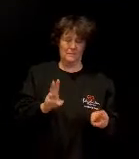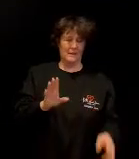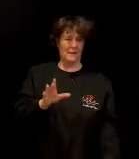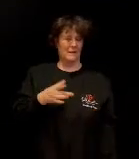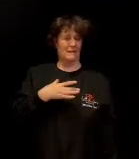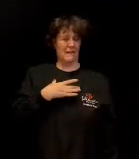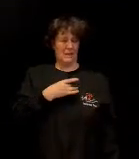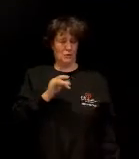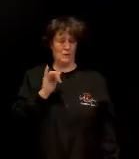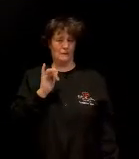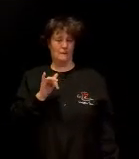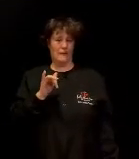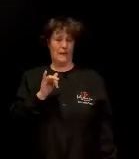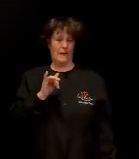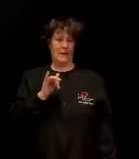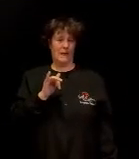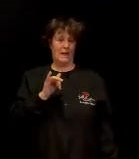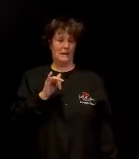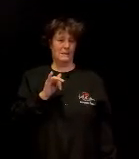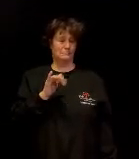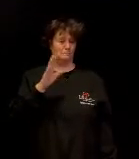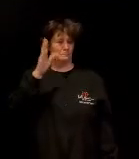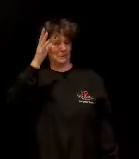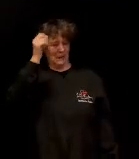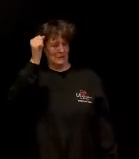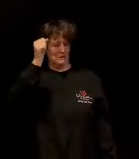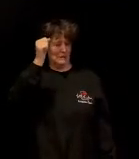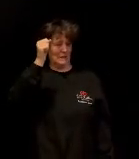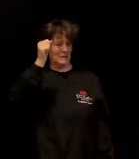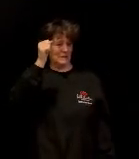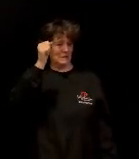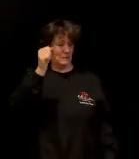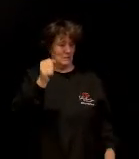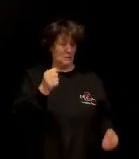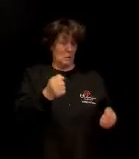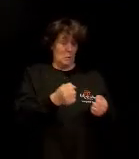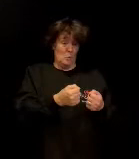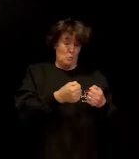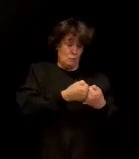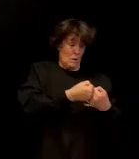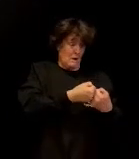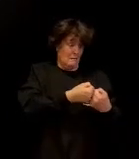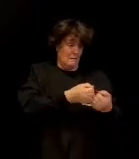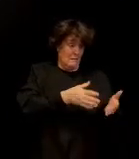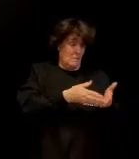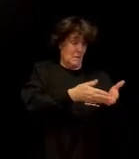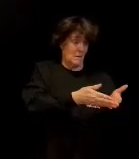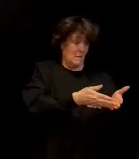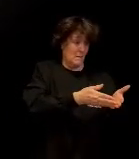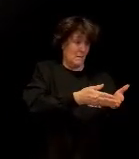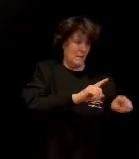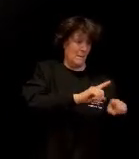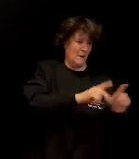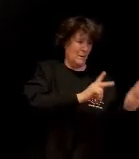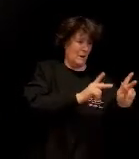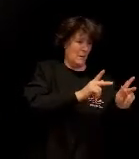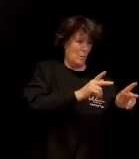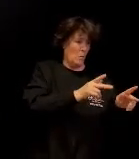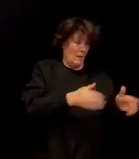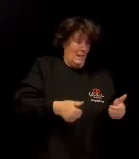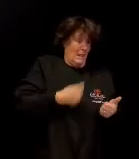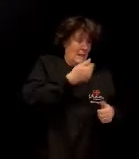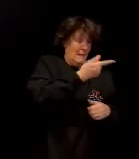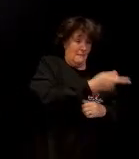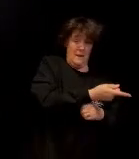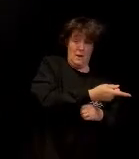the contrast happened when they was shipwrecked here. They actually showed them a whole lot of kindness. Built a fire for them because they was